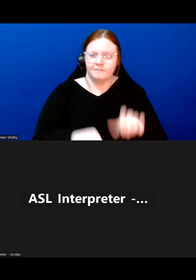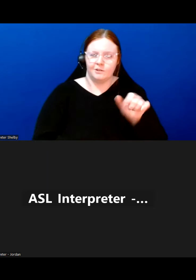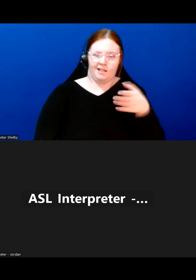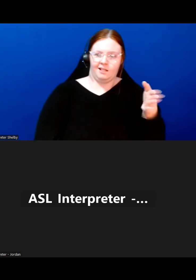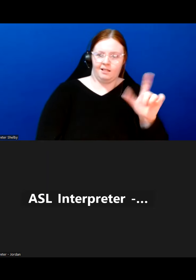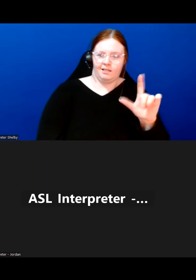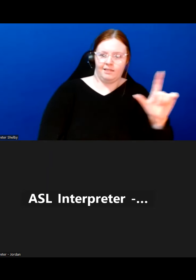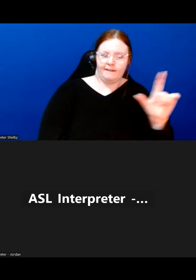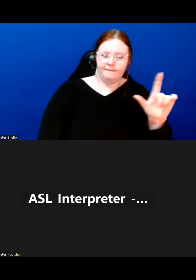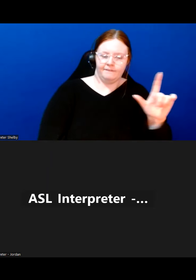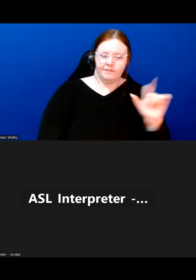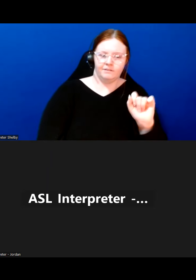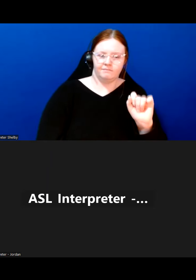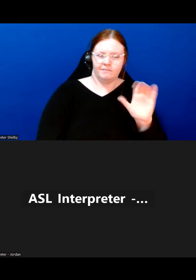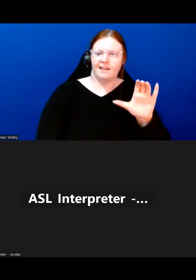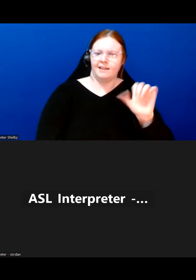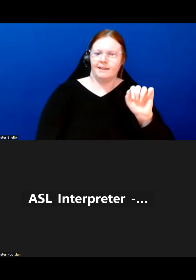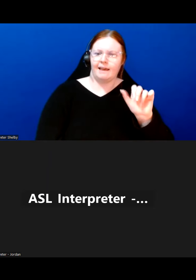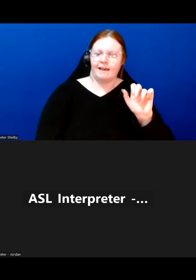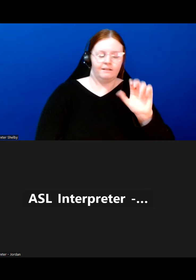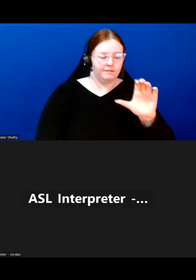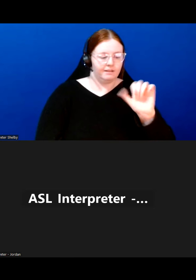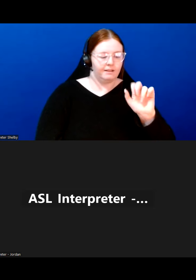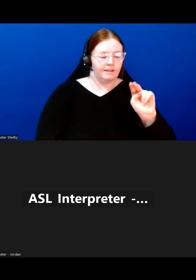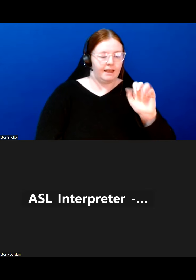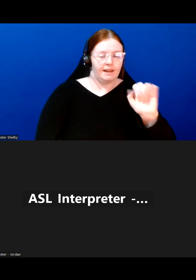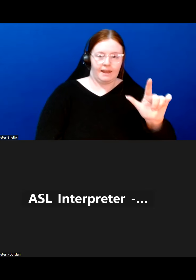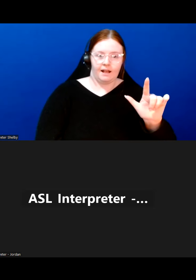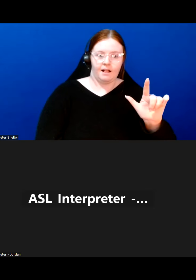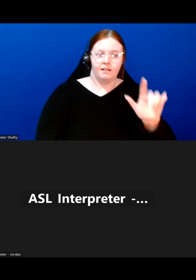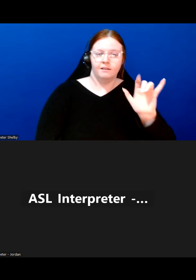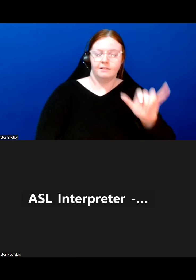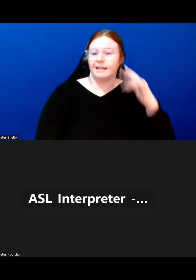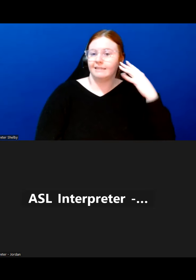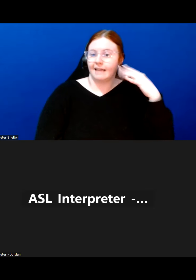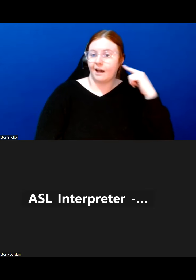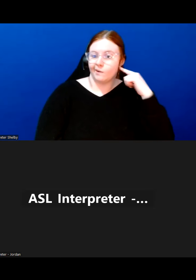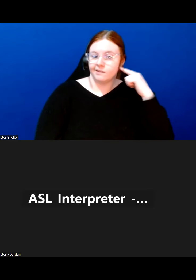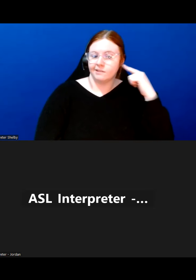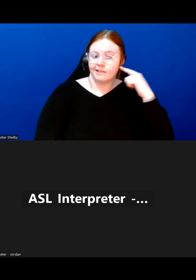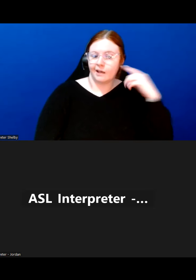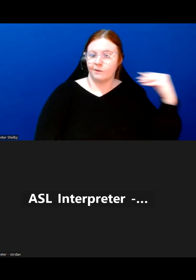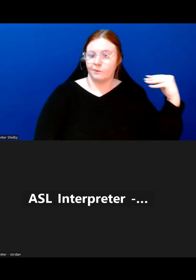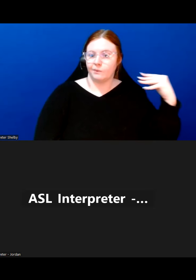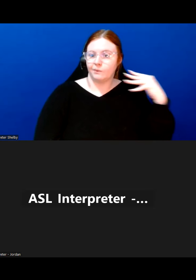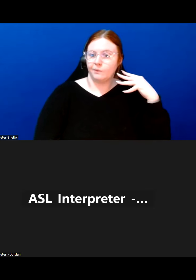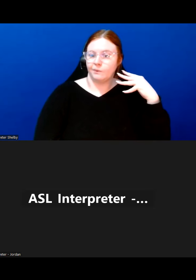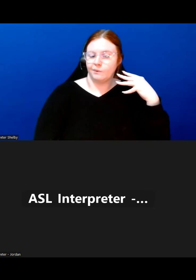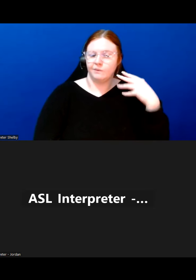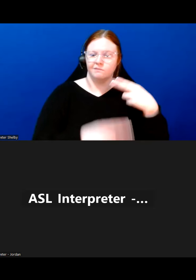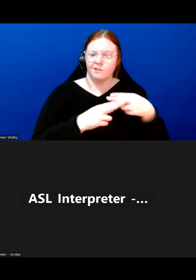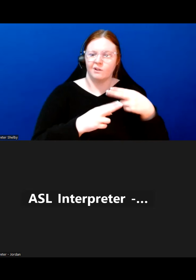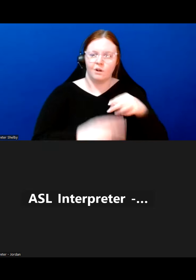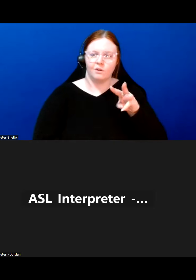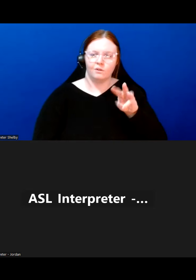that channel there, that's where sound is directed in the form of sound waves into